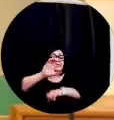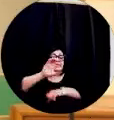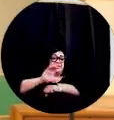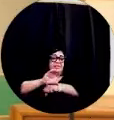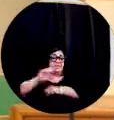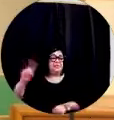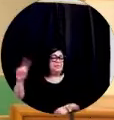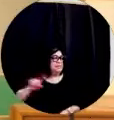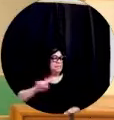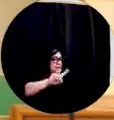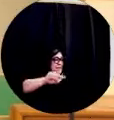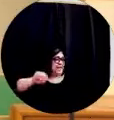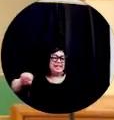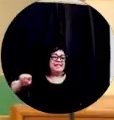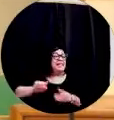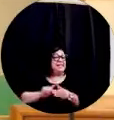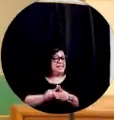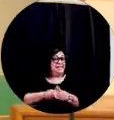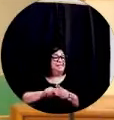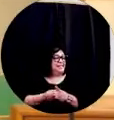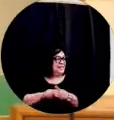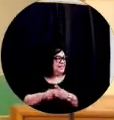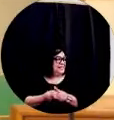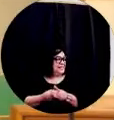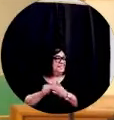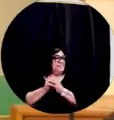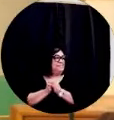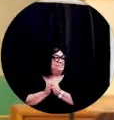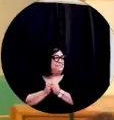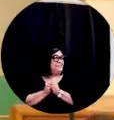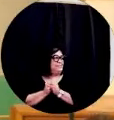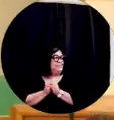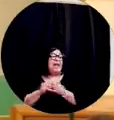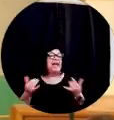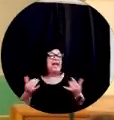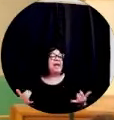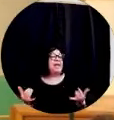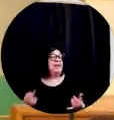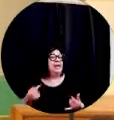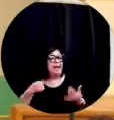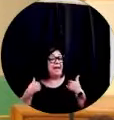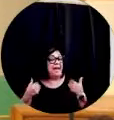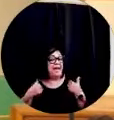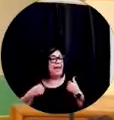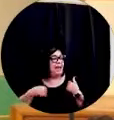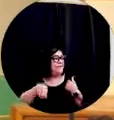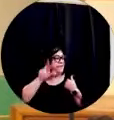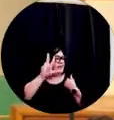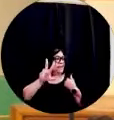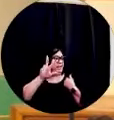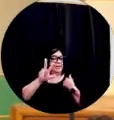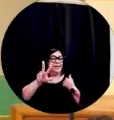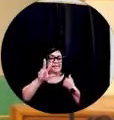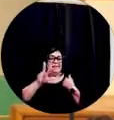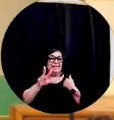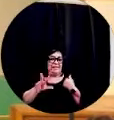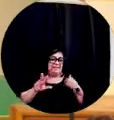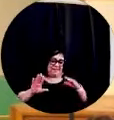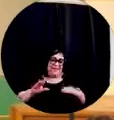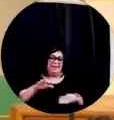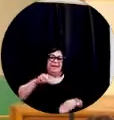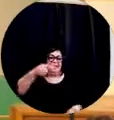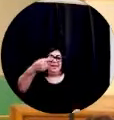root. Thank you, baby. Now, I have three grandchildren that call me honey.